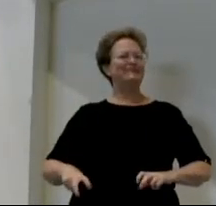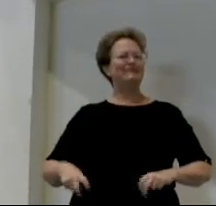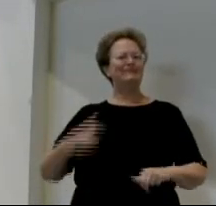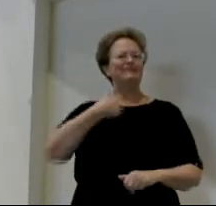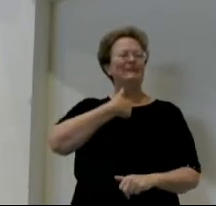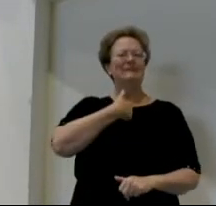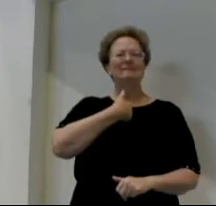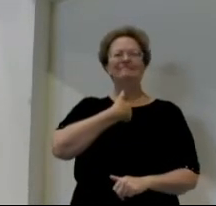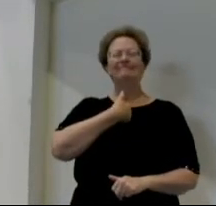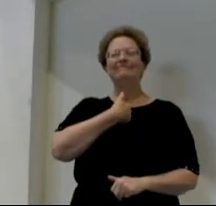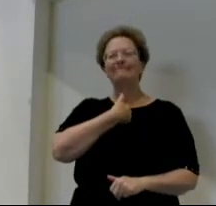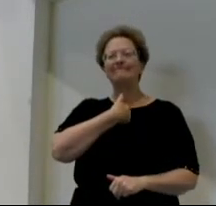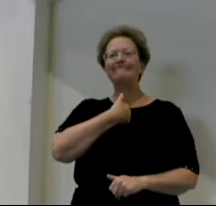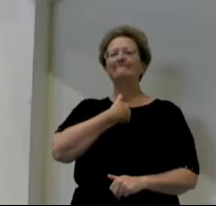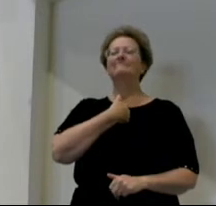won't allow it.